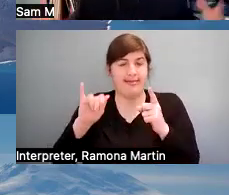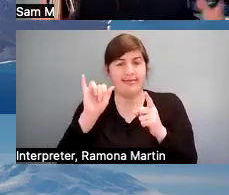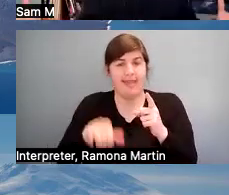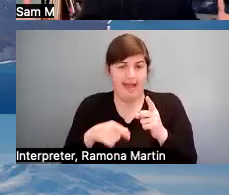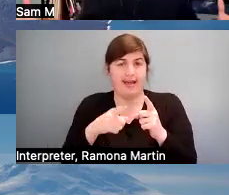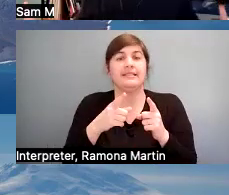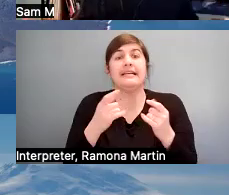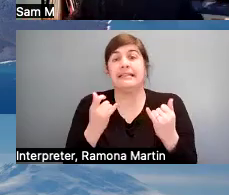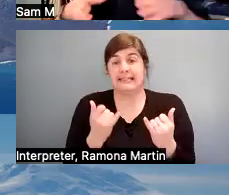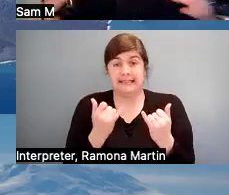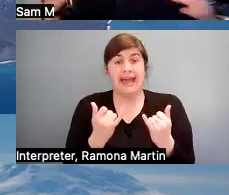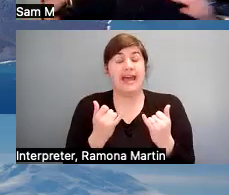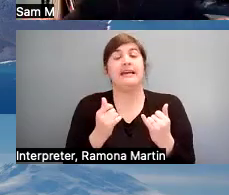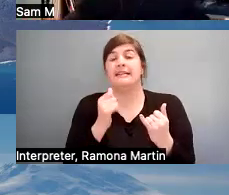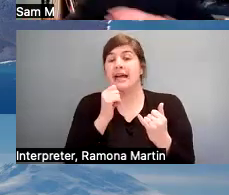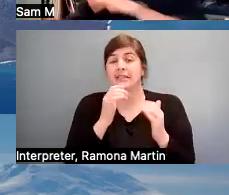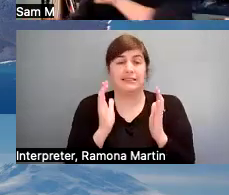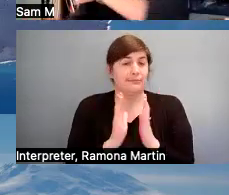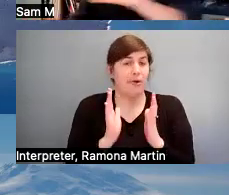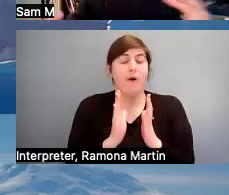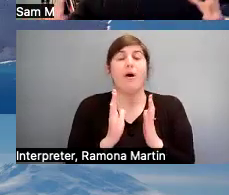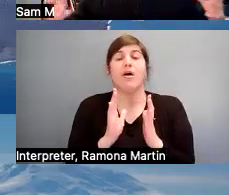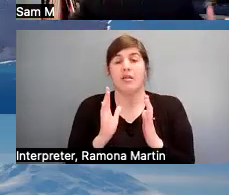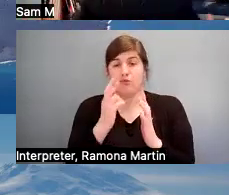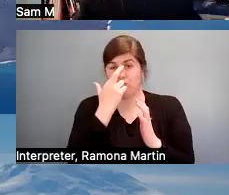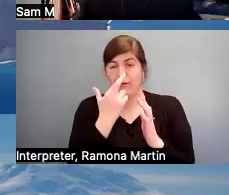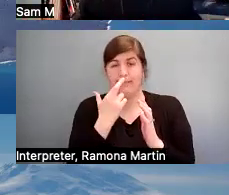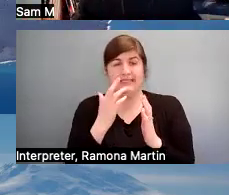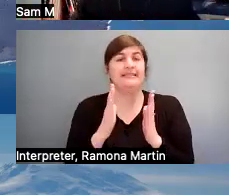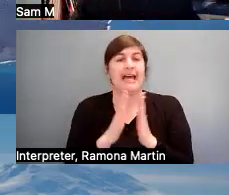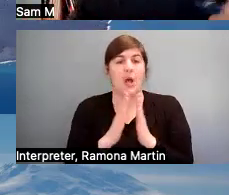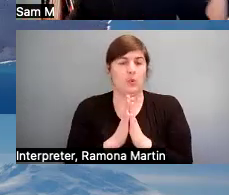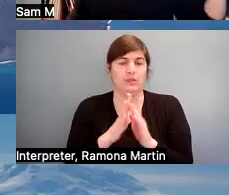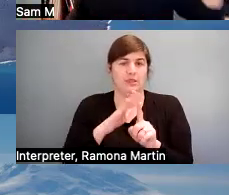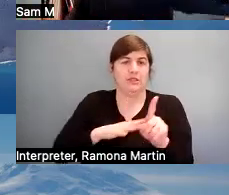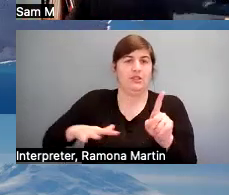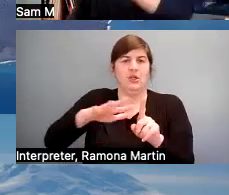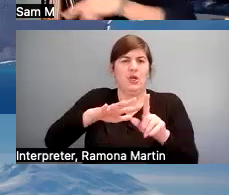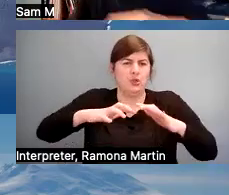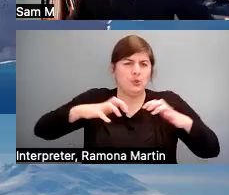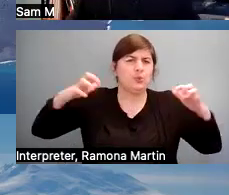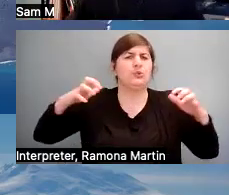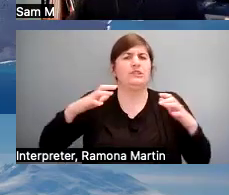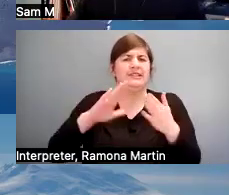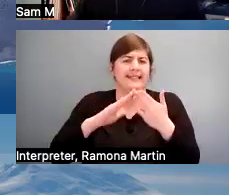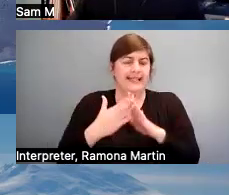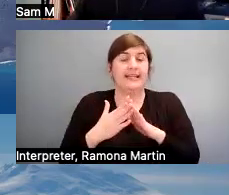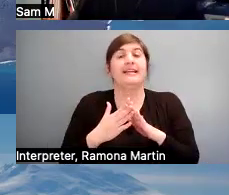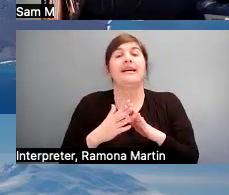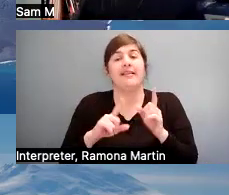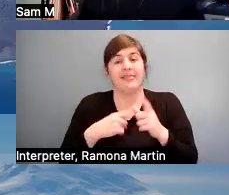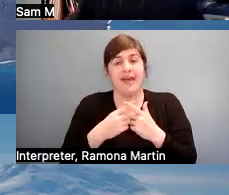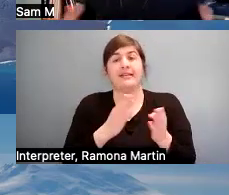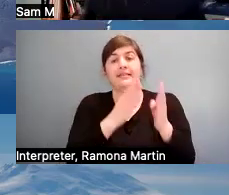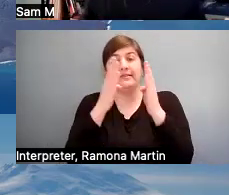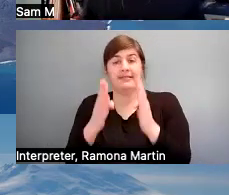So today, it's not a small Roman town, it's surrounded by a huge city. If we keep going around the top, you've got a volcano in the